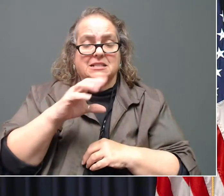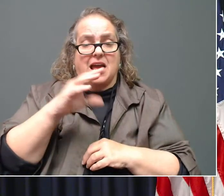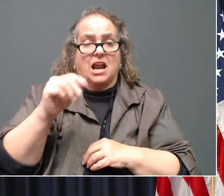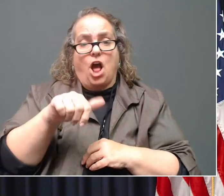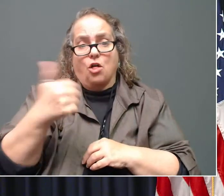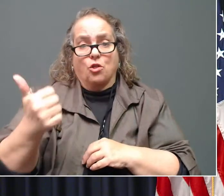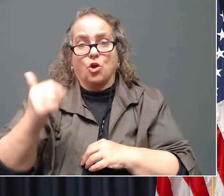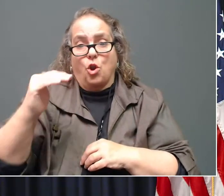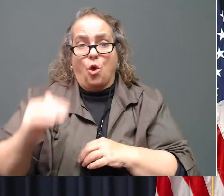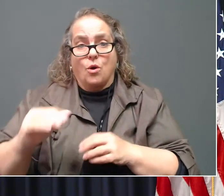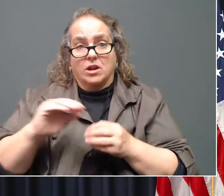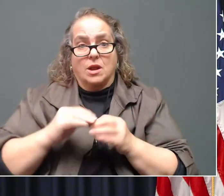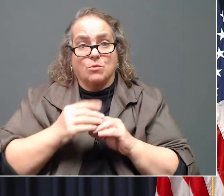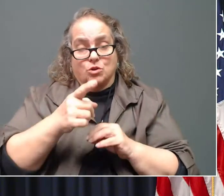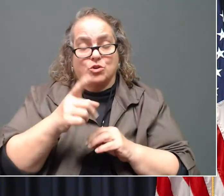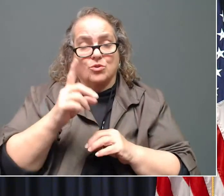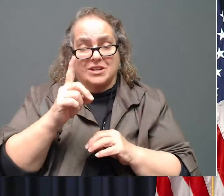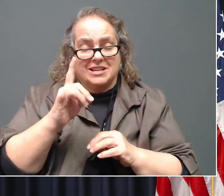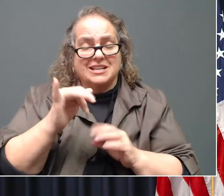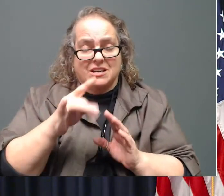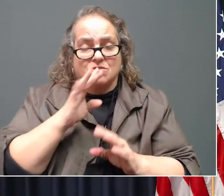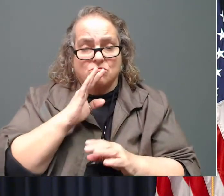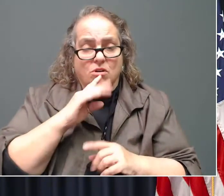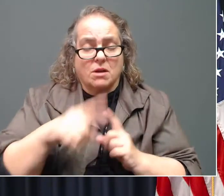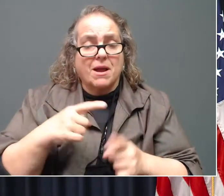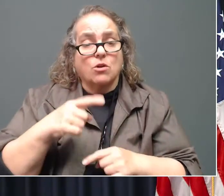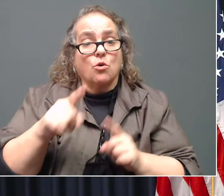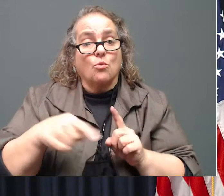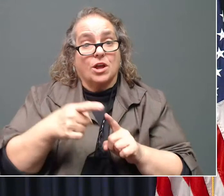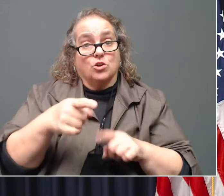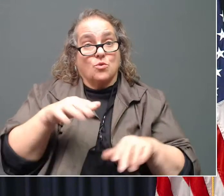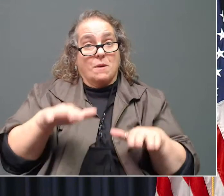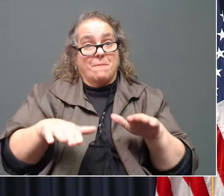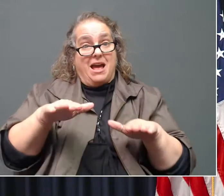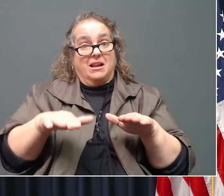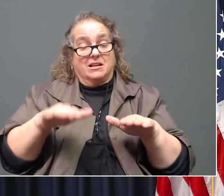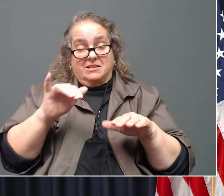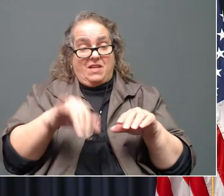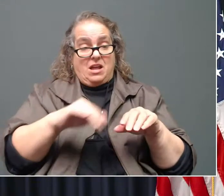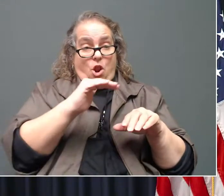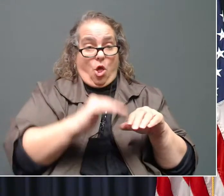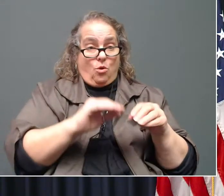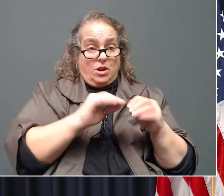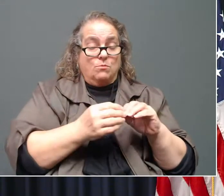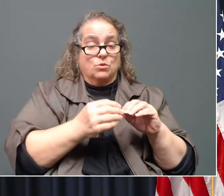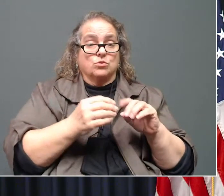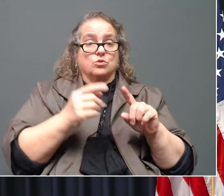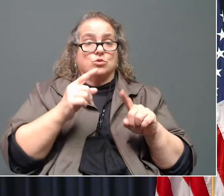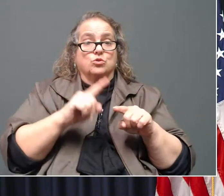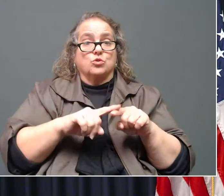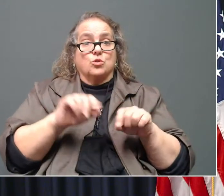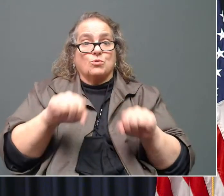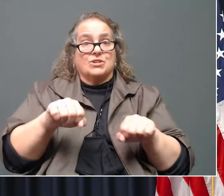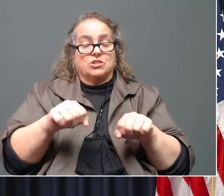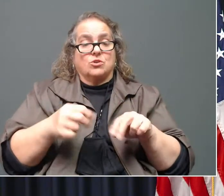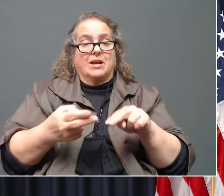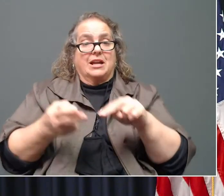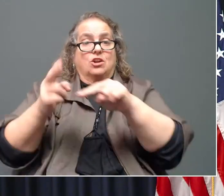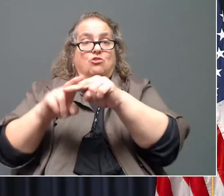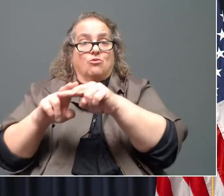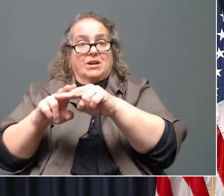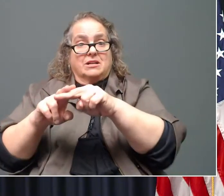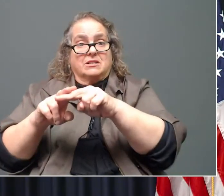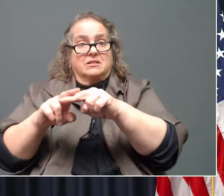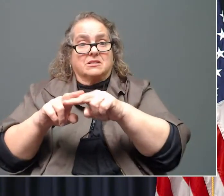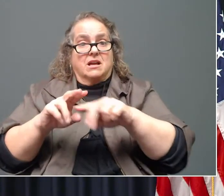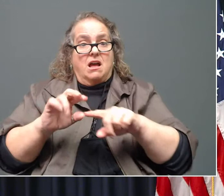you've referred to, when you balance that against the potential increase in the variants,